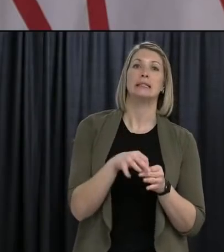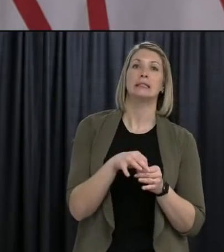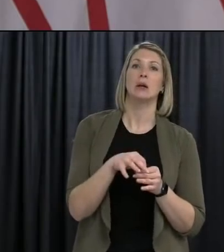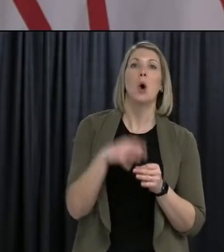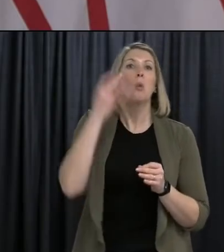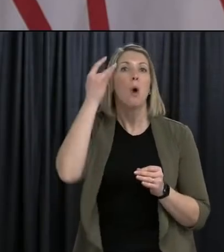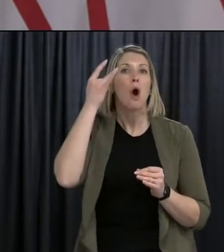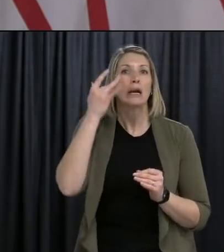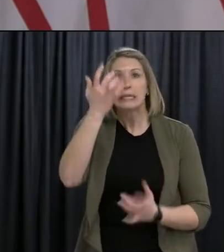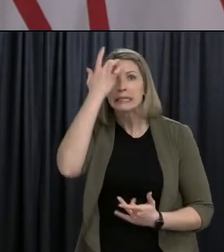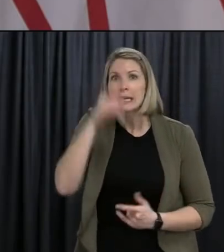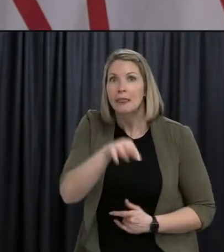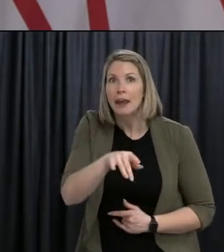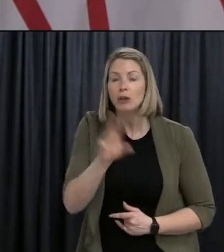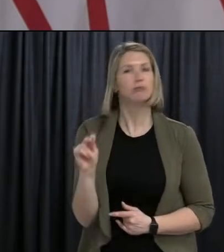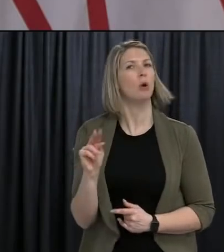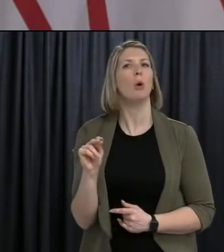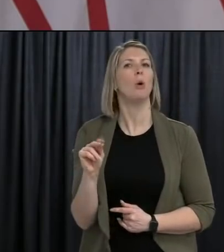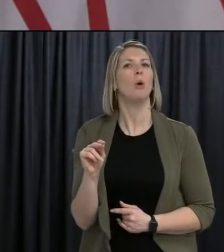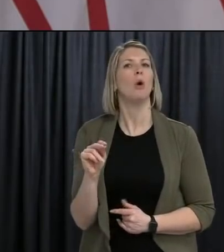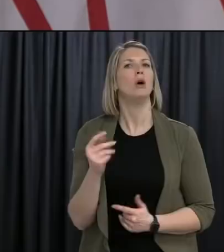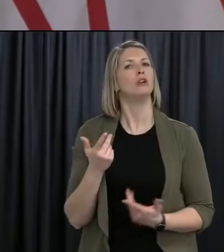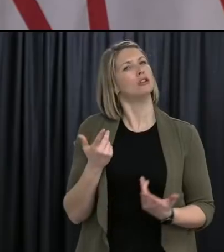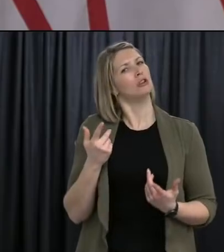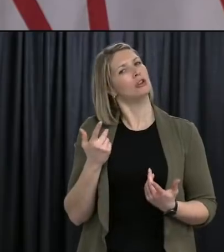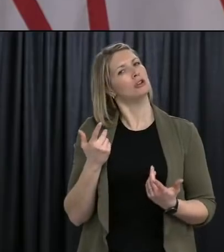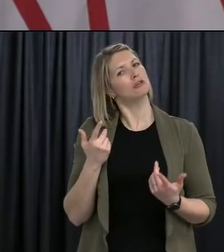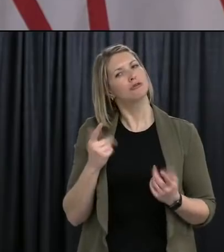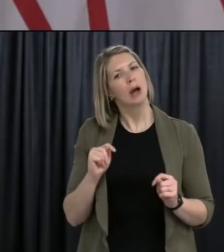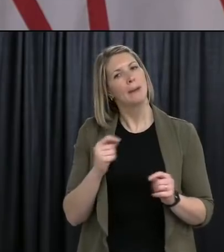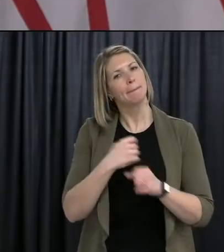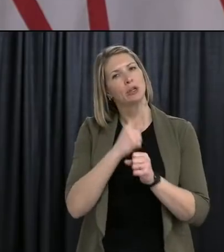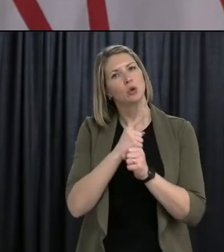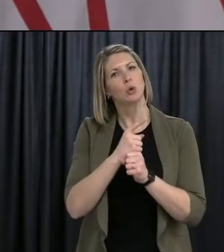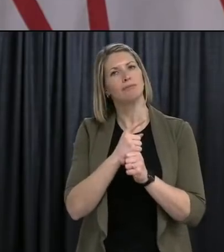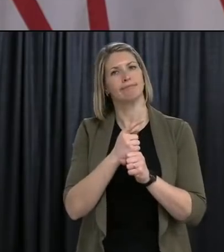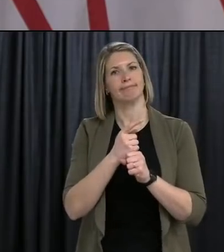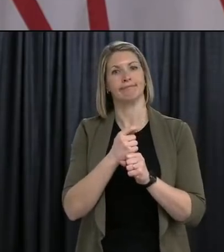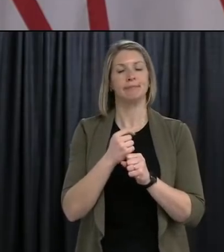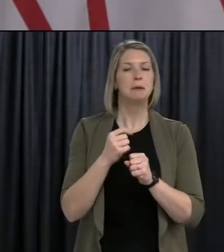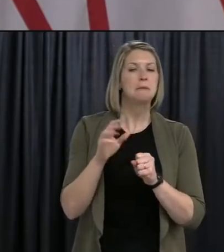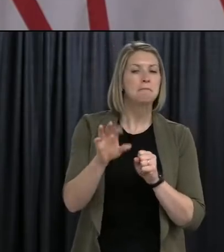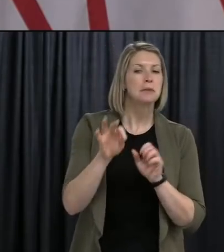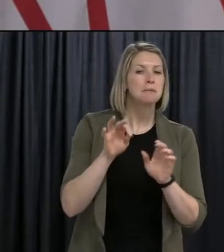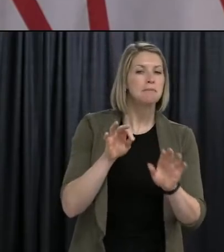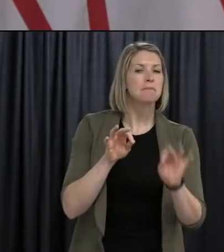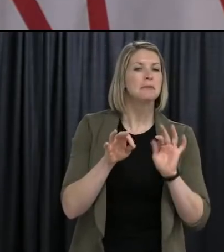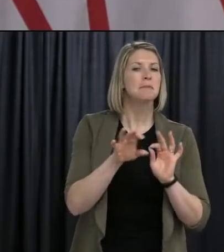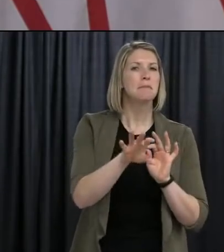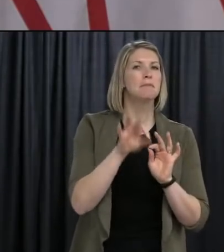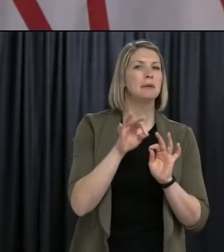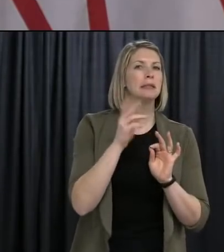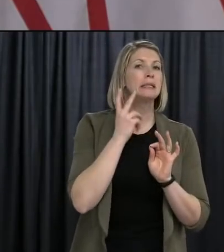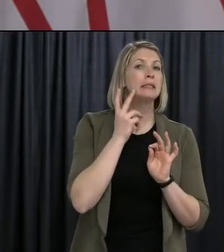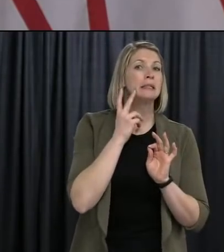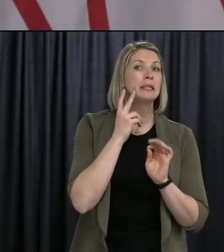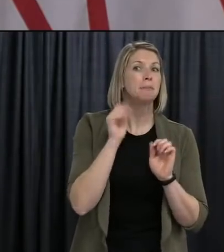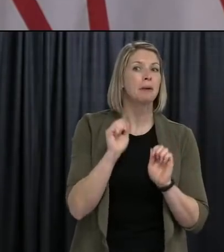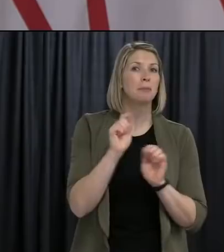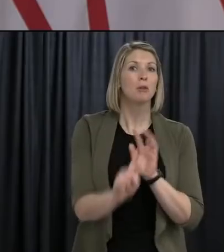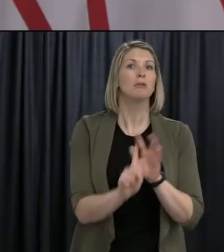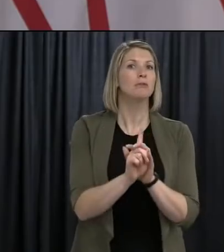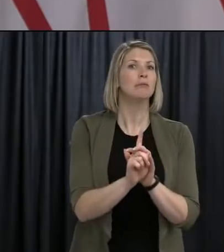necessarily it's not at all because there are cases in those schools. It's just because they want to get a snapshot of a certain group